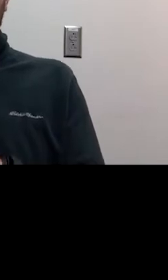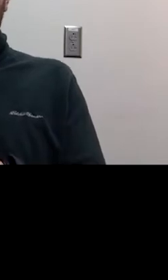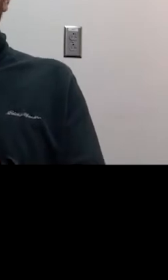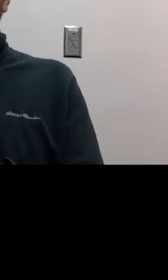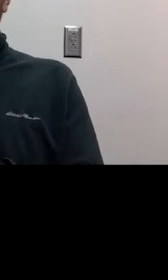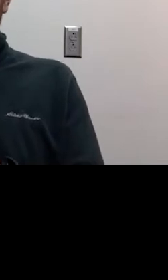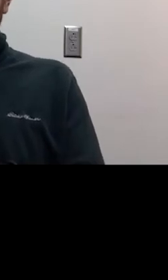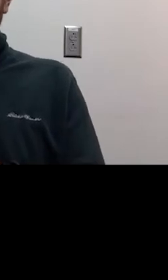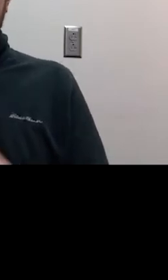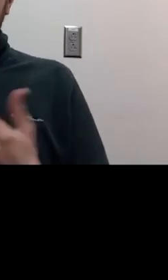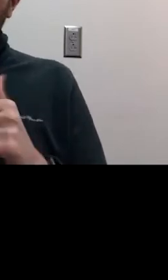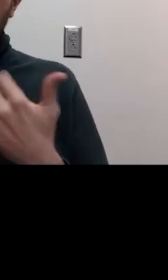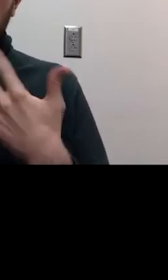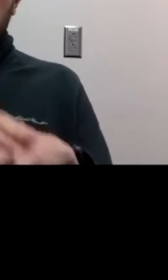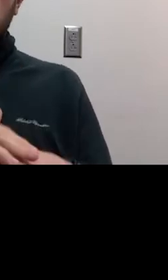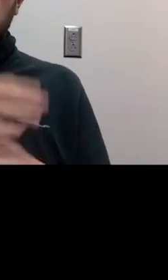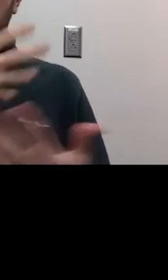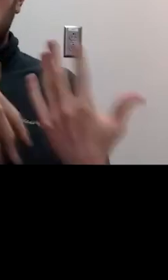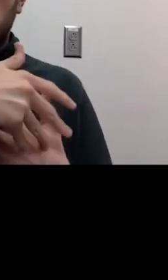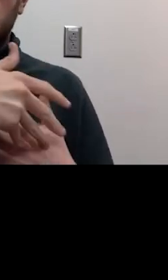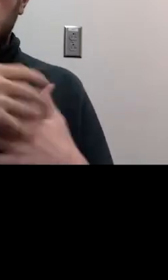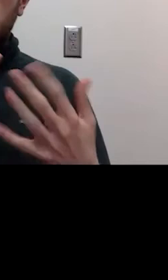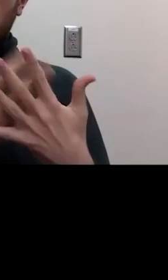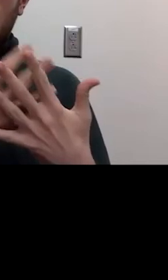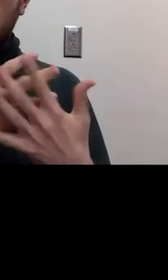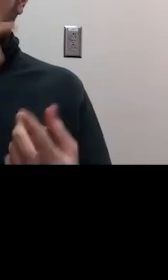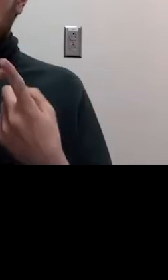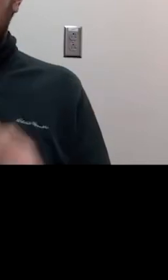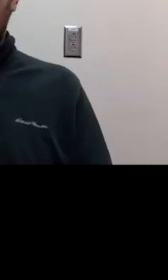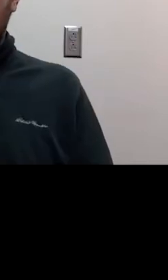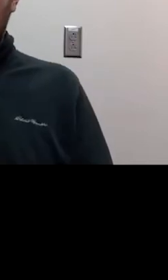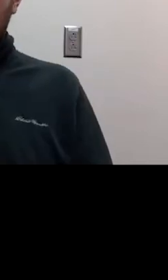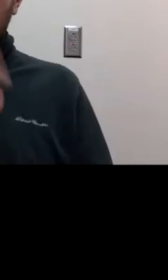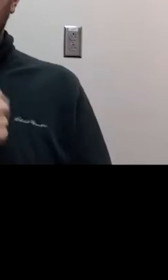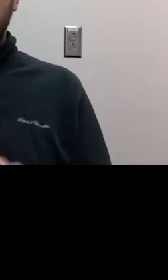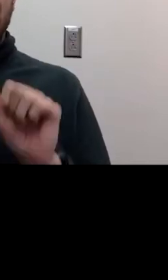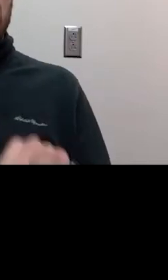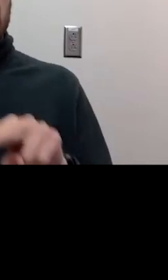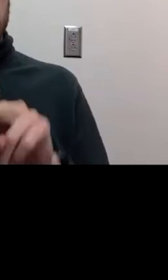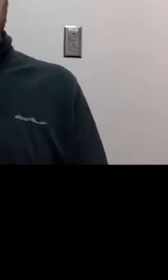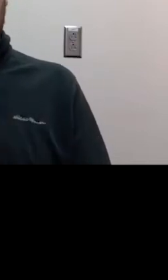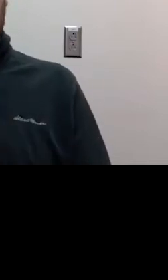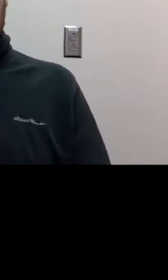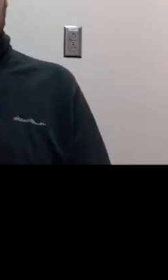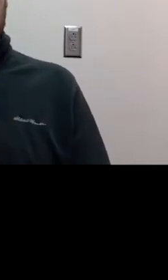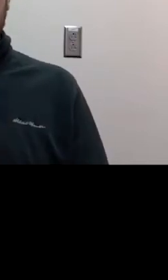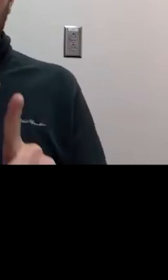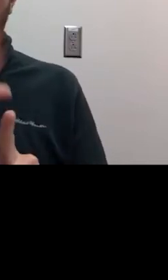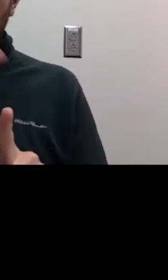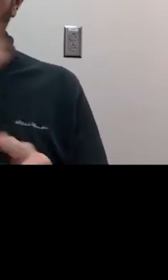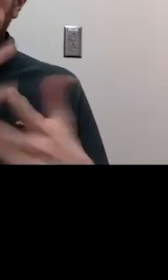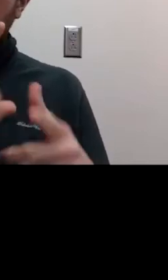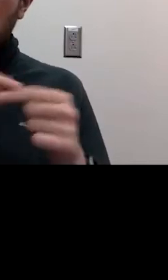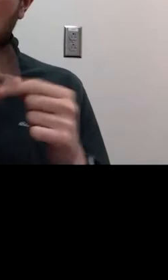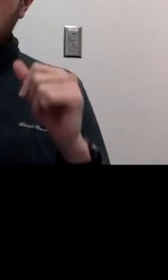help integrate social needs screening into eRecord so that we can increase awareness, as Laura talked about. That